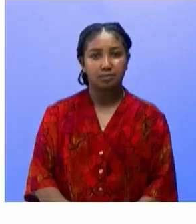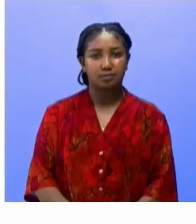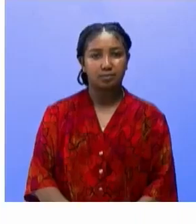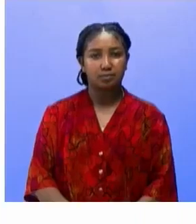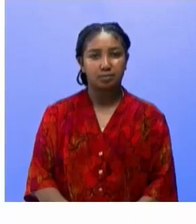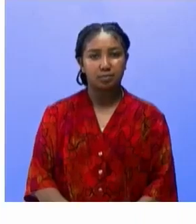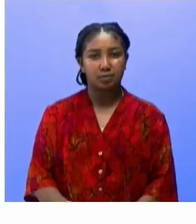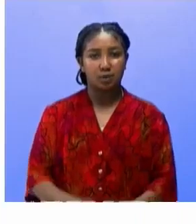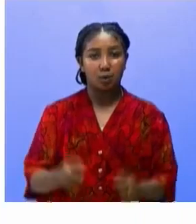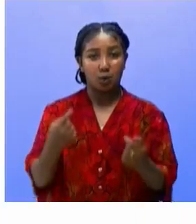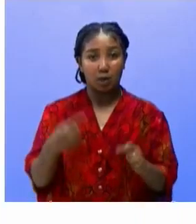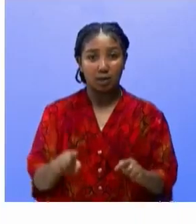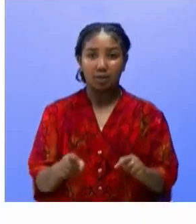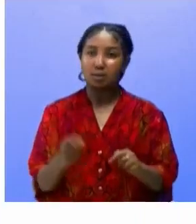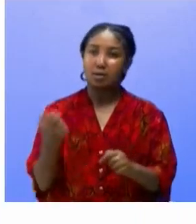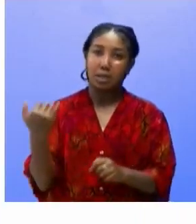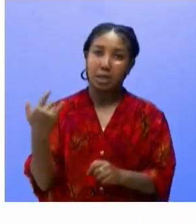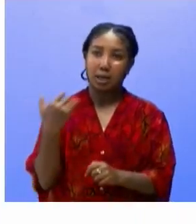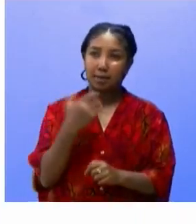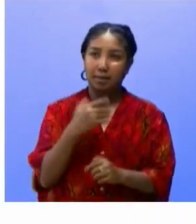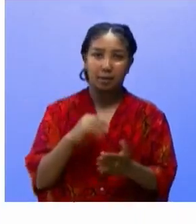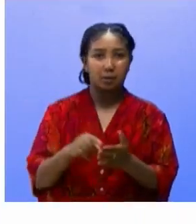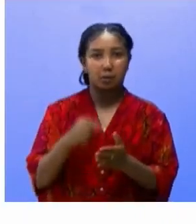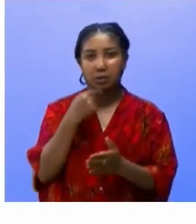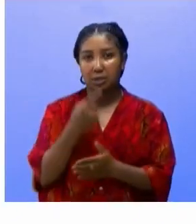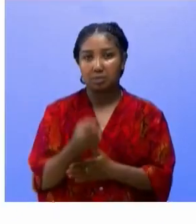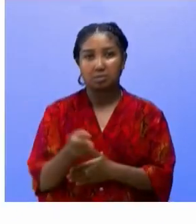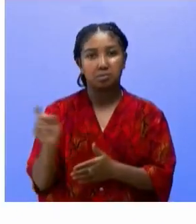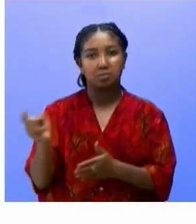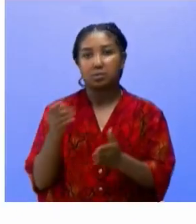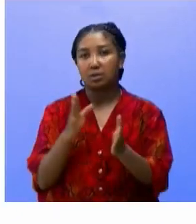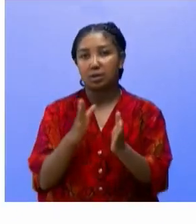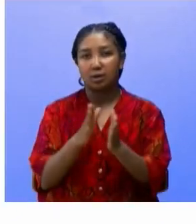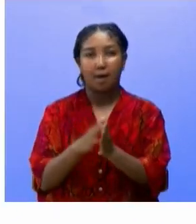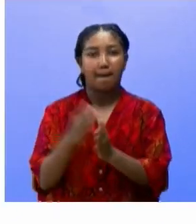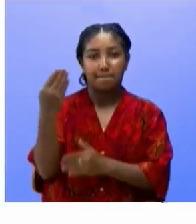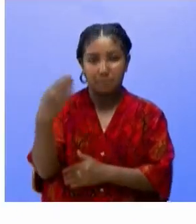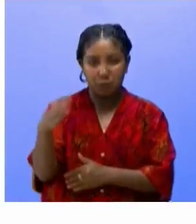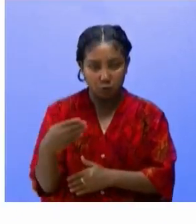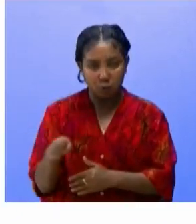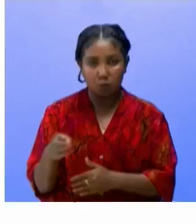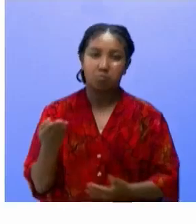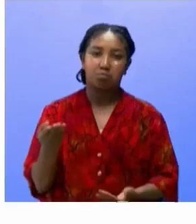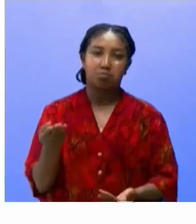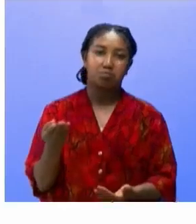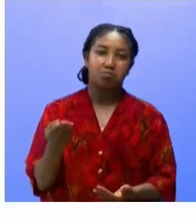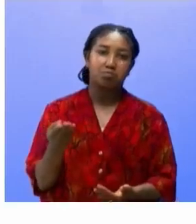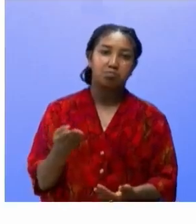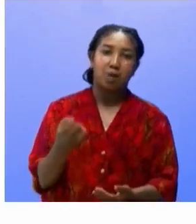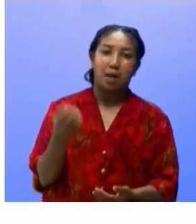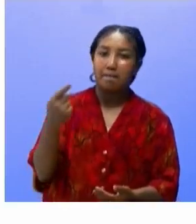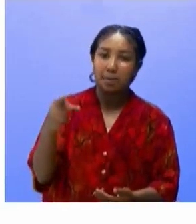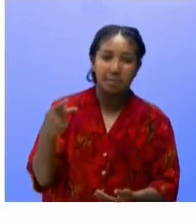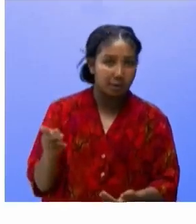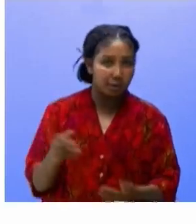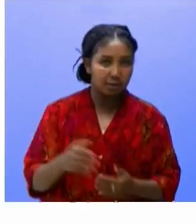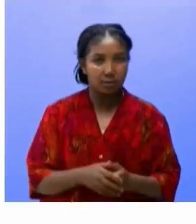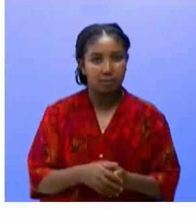Yes? When you say color, that means you say for something blue, yeah? Purple.